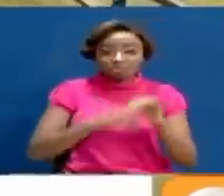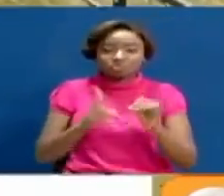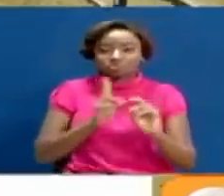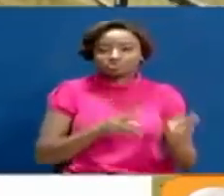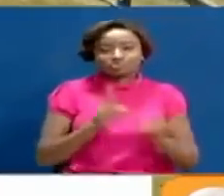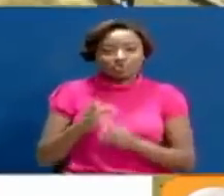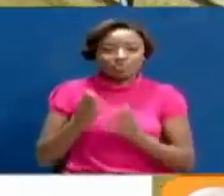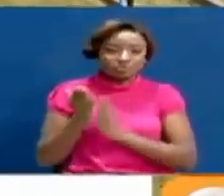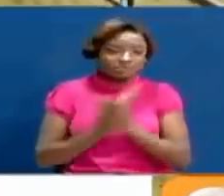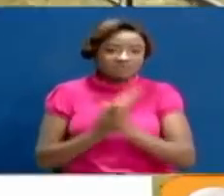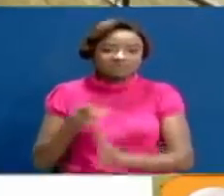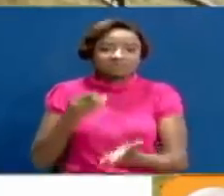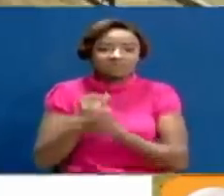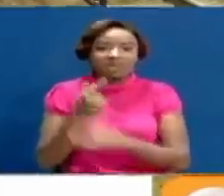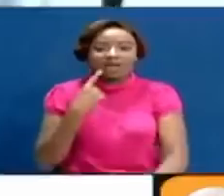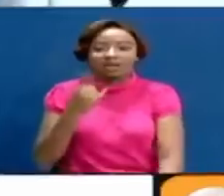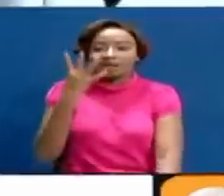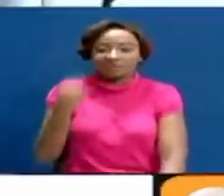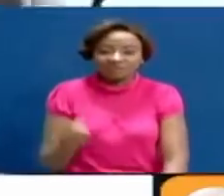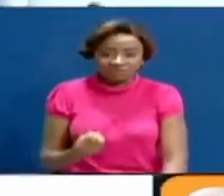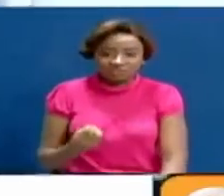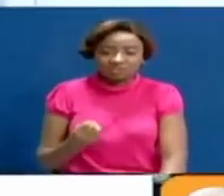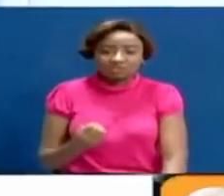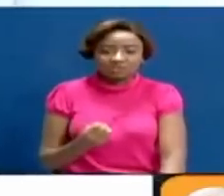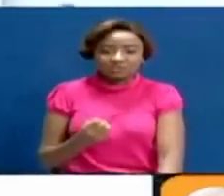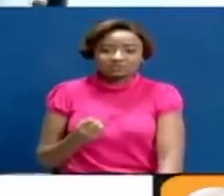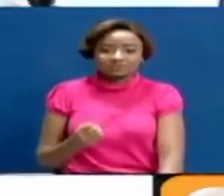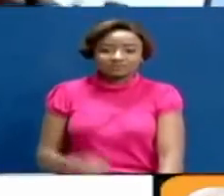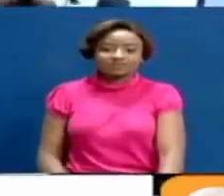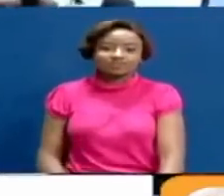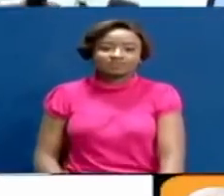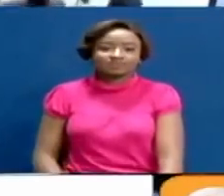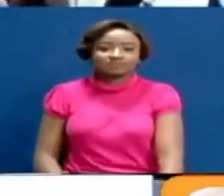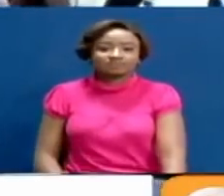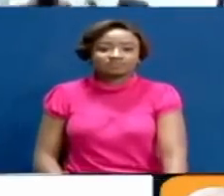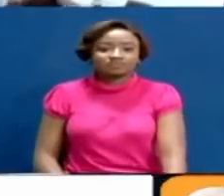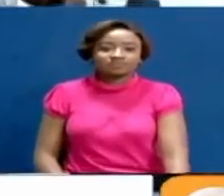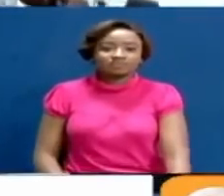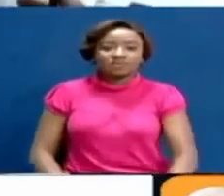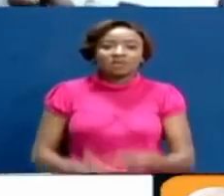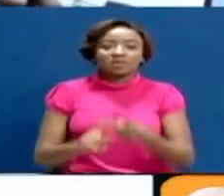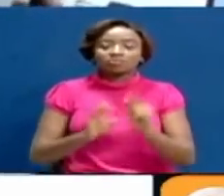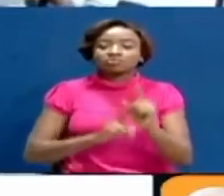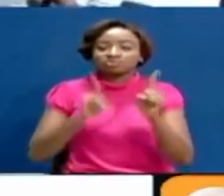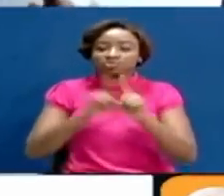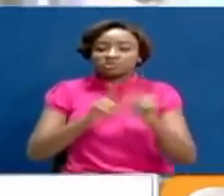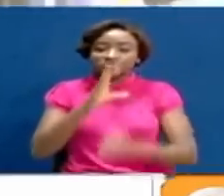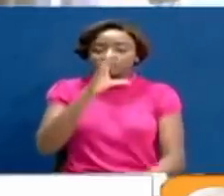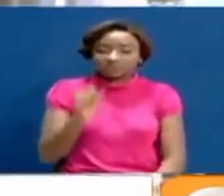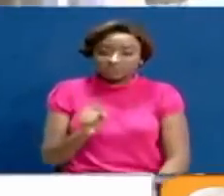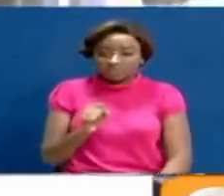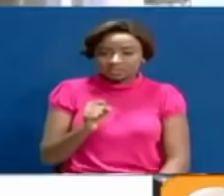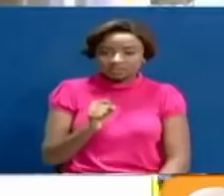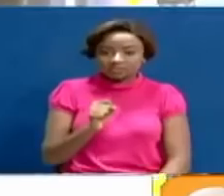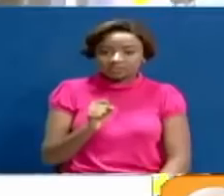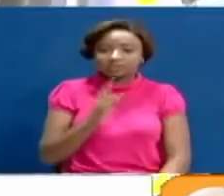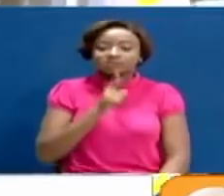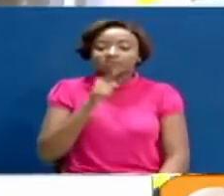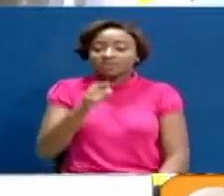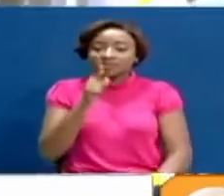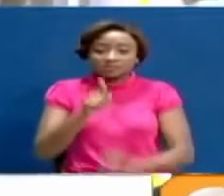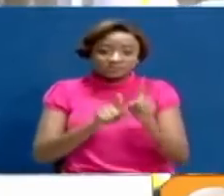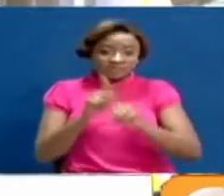regular service paying 140 shillings for a trip to the airport. Well, Transport Cabinet Secretary James Macharia said the rail